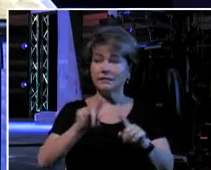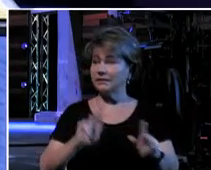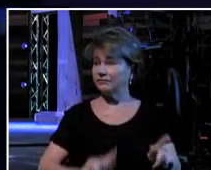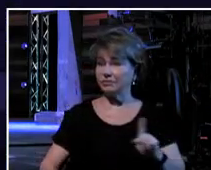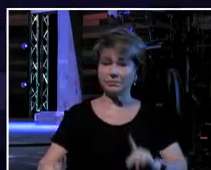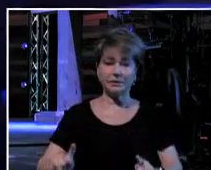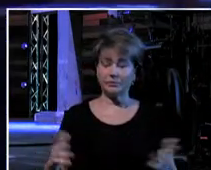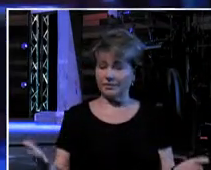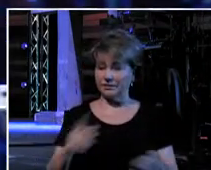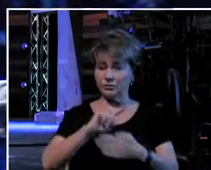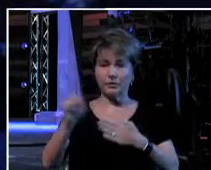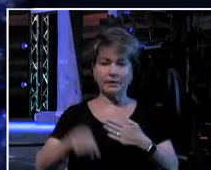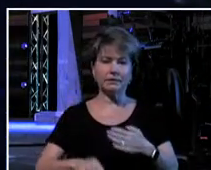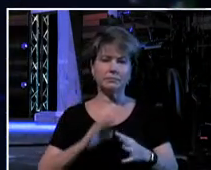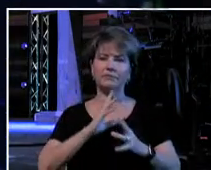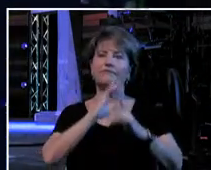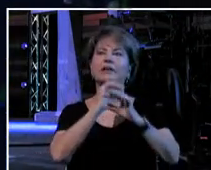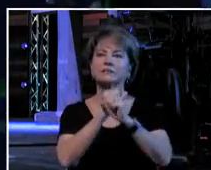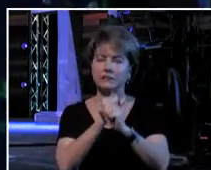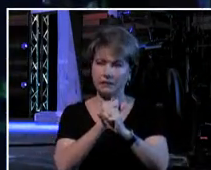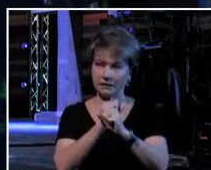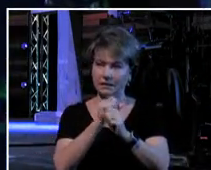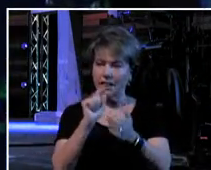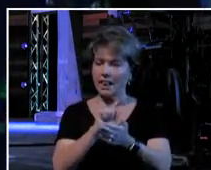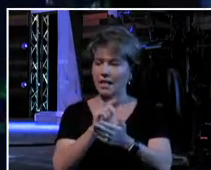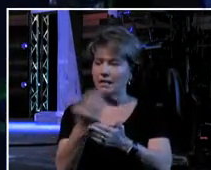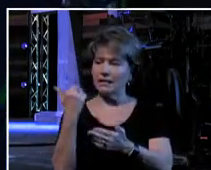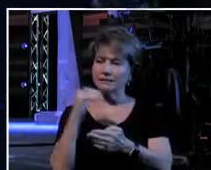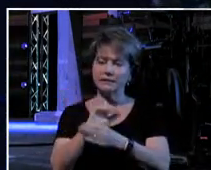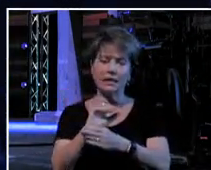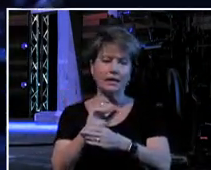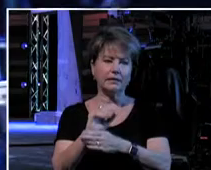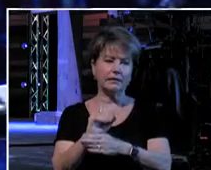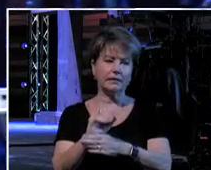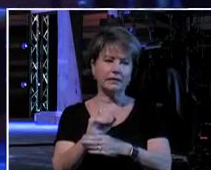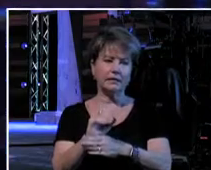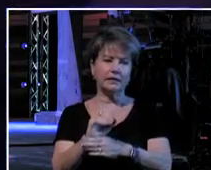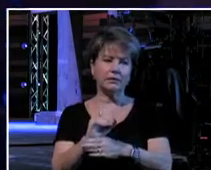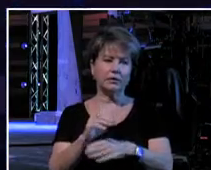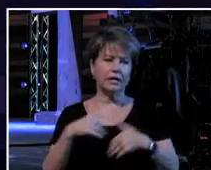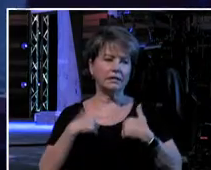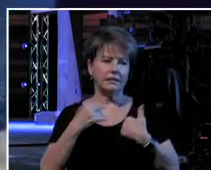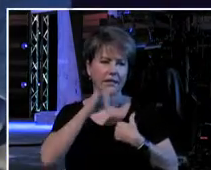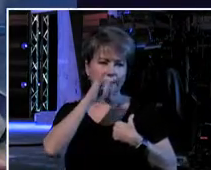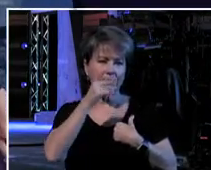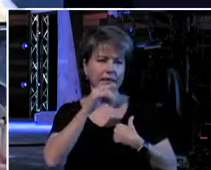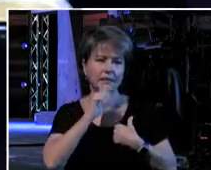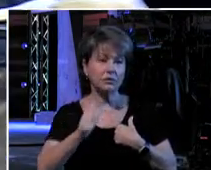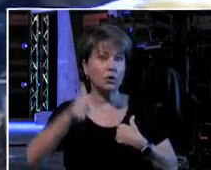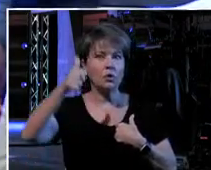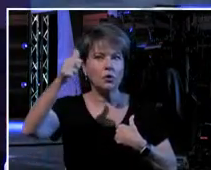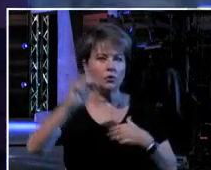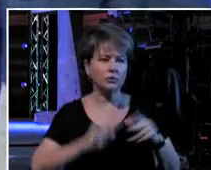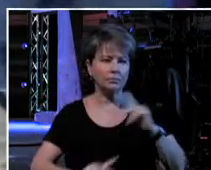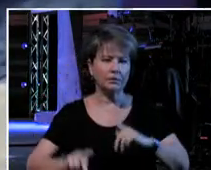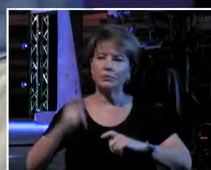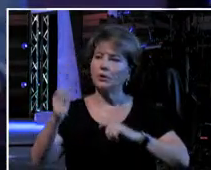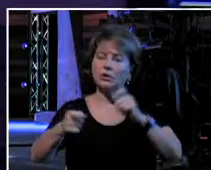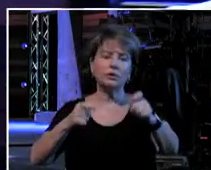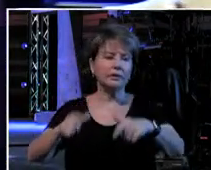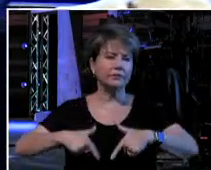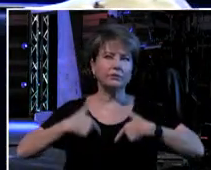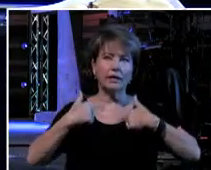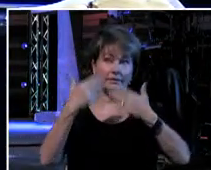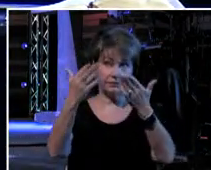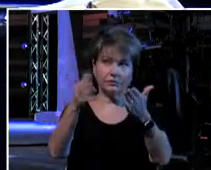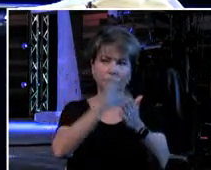It's just been fascinating. Last night, we were hearing young stories and older stories of people who've given their life to Christ and they've had that moment.